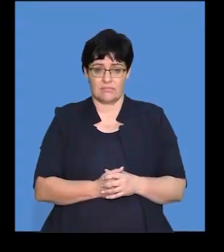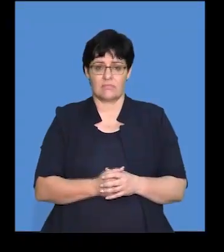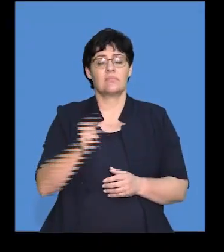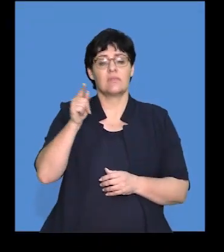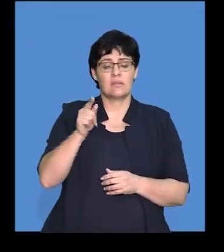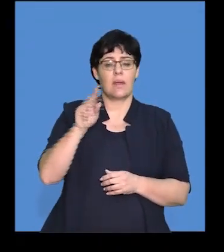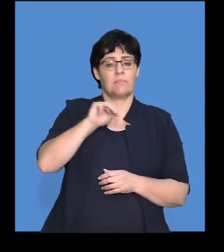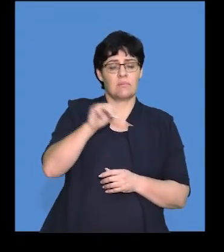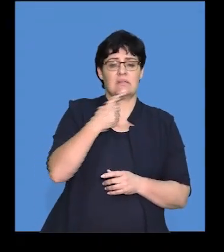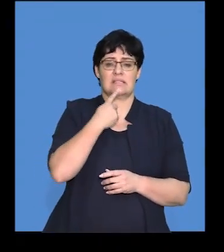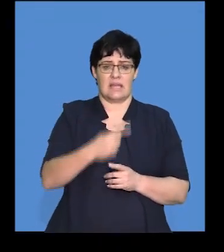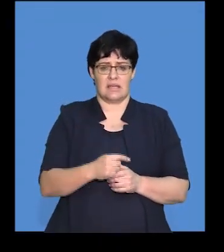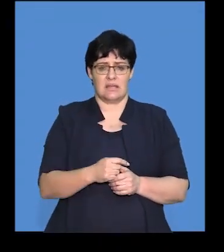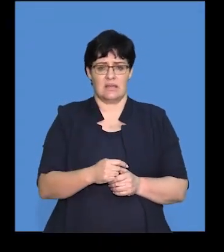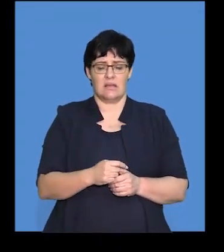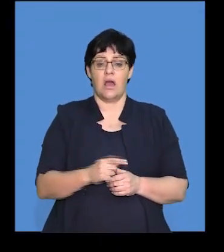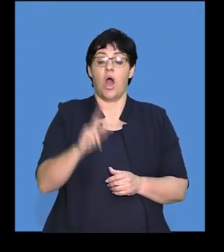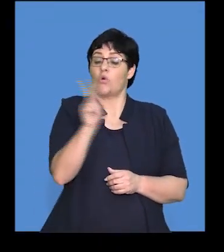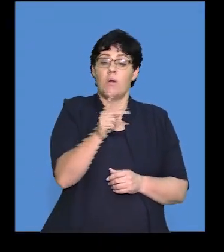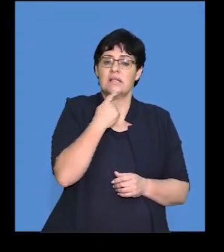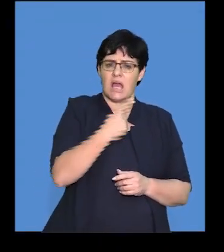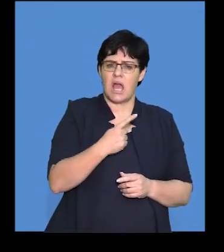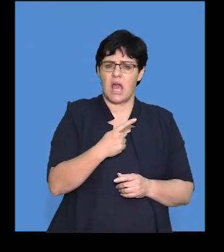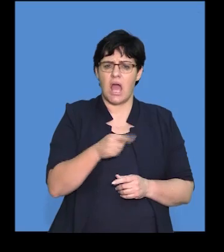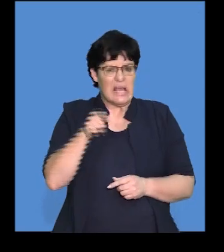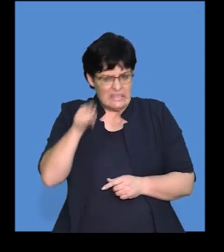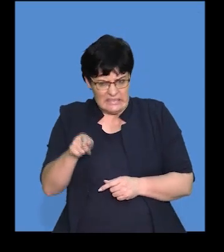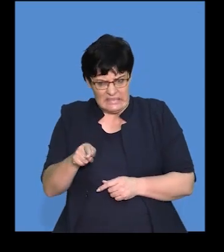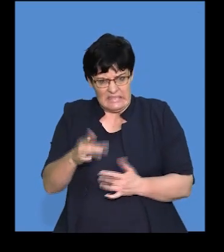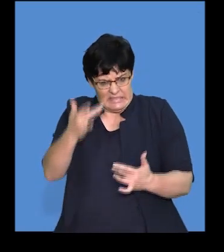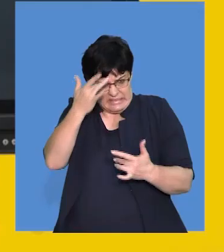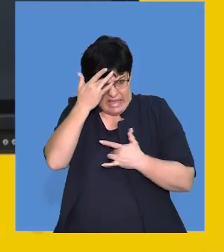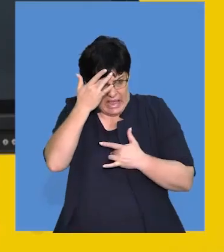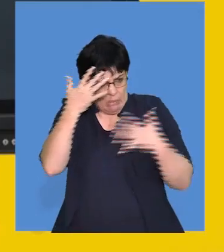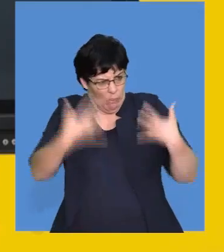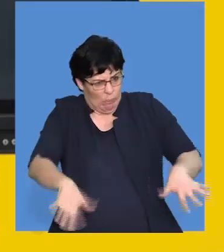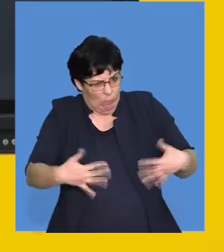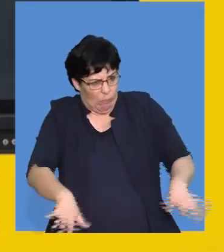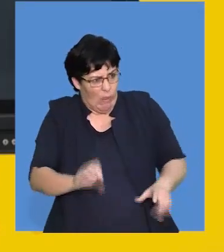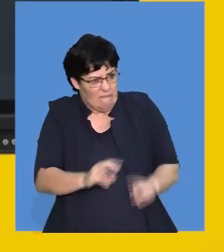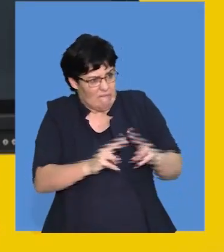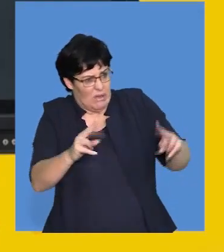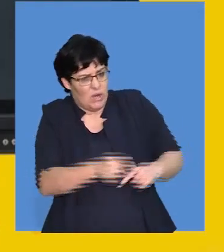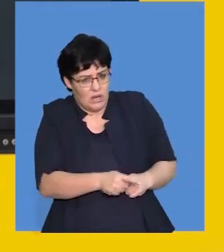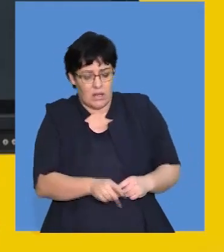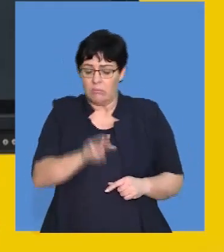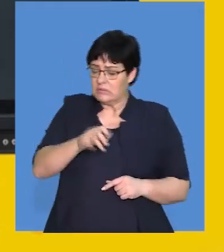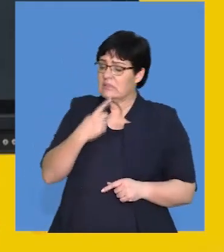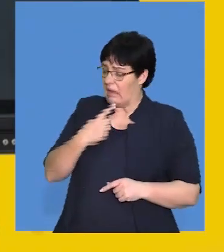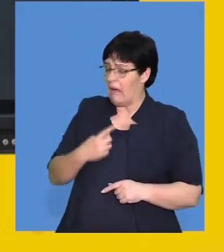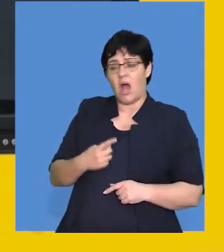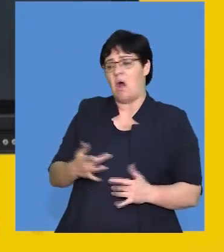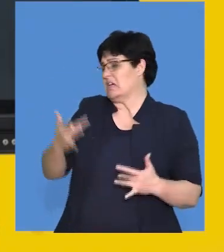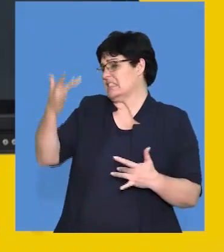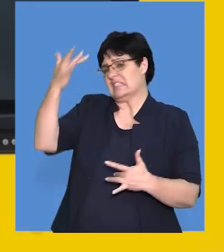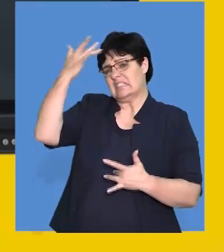Msimango says, Kumalo says, "Is she very sick?" Do you see that? And Msimango says, "She is so